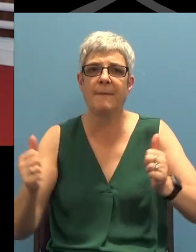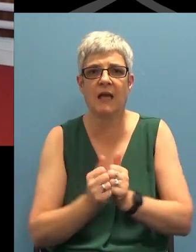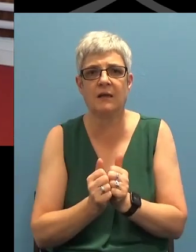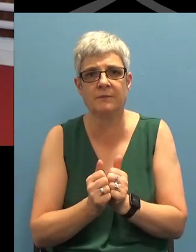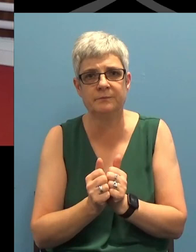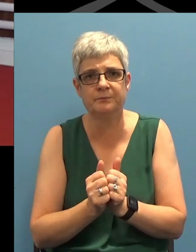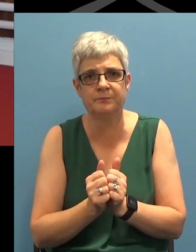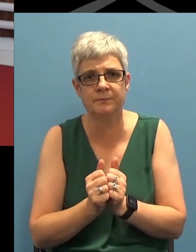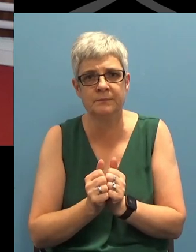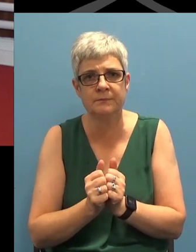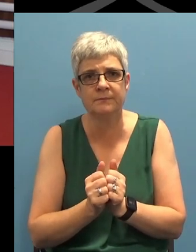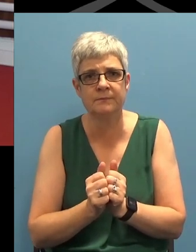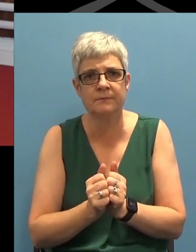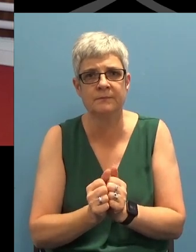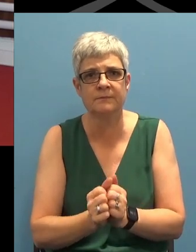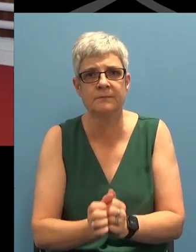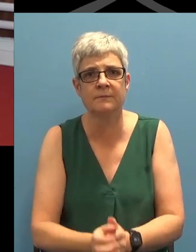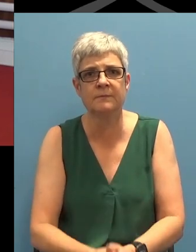Amen.